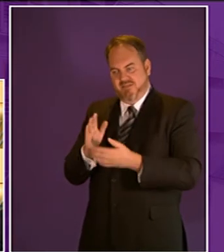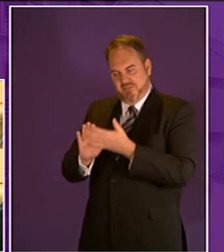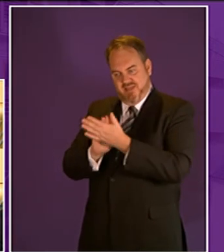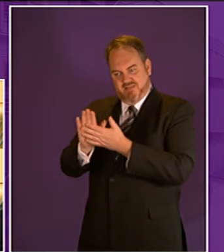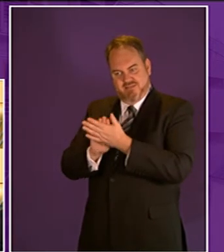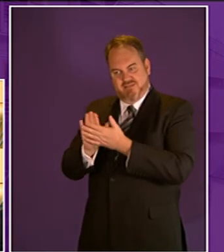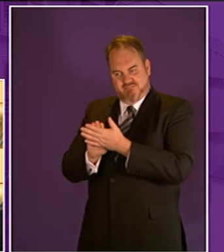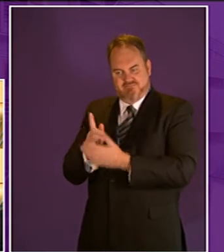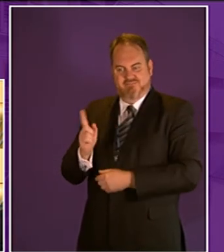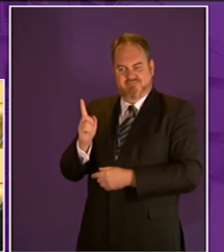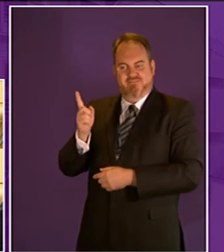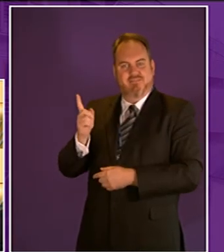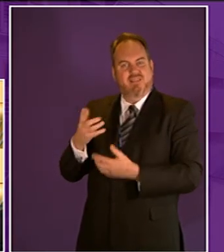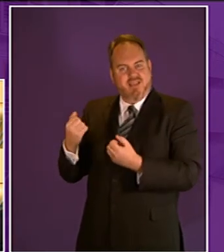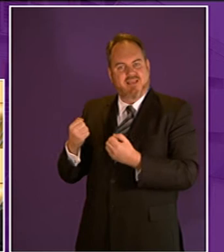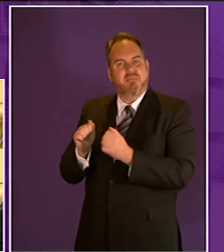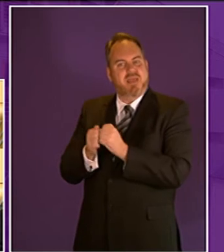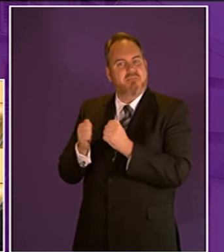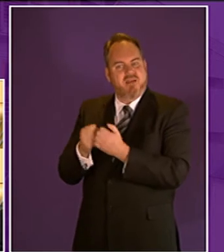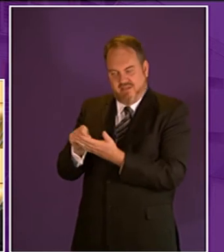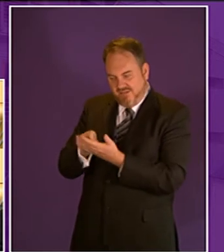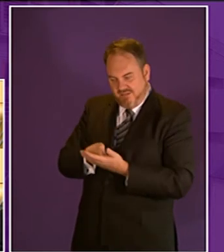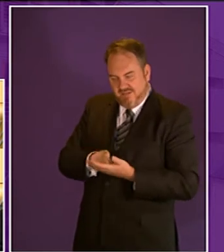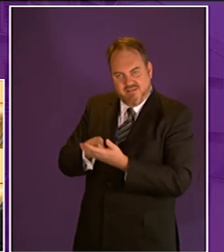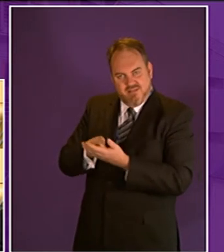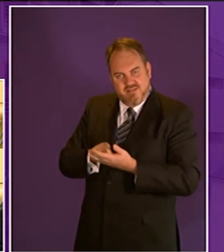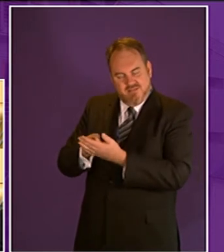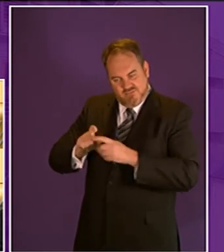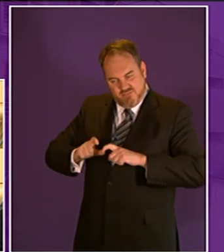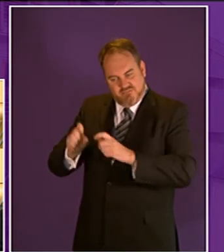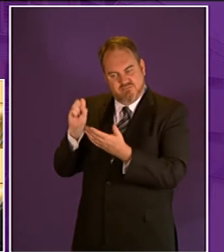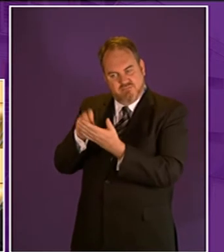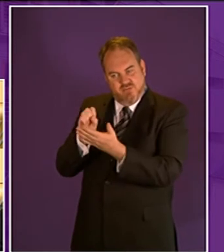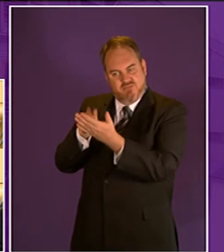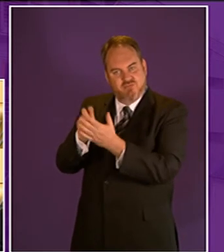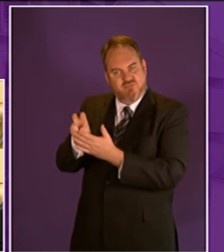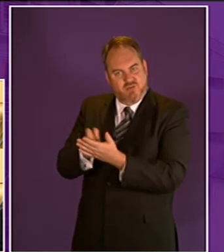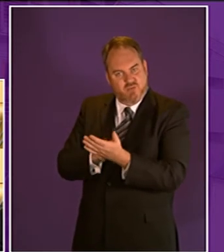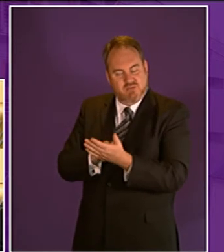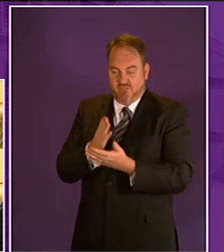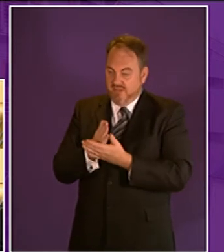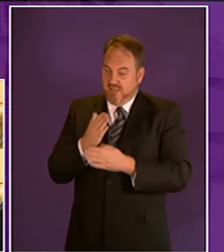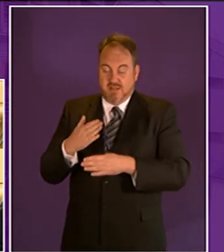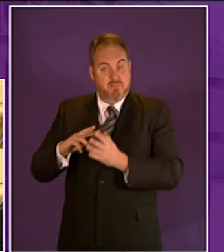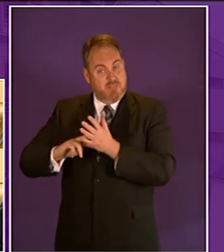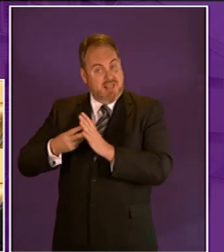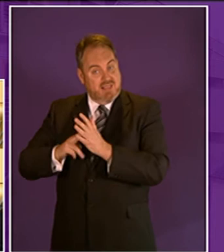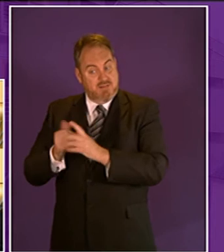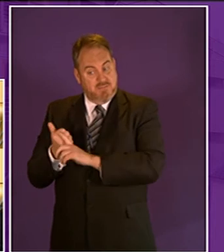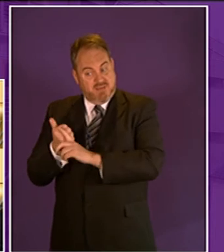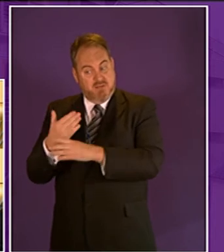ensuring continuity of care over the Friday night and into the weekend, so I should put that on record. NHS Lanarkshire